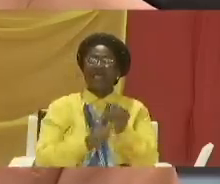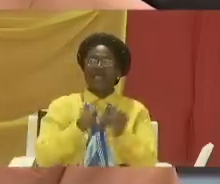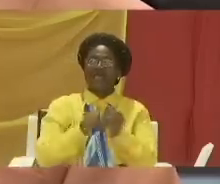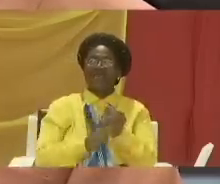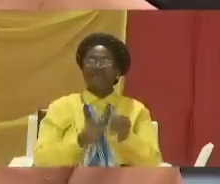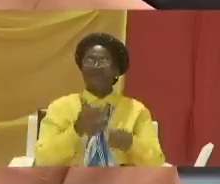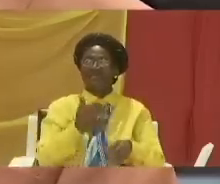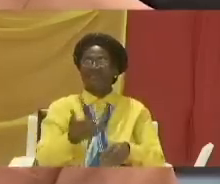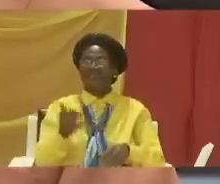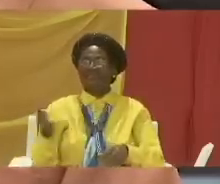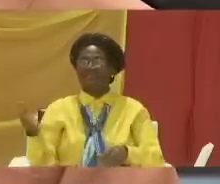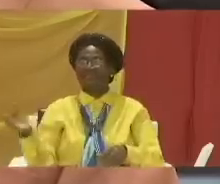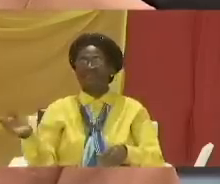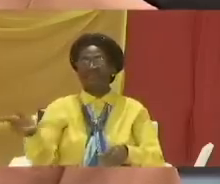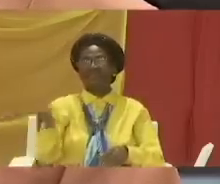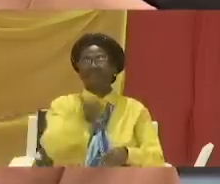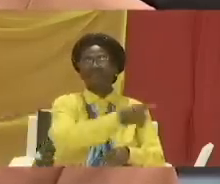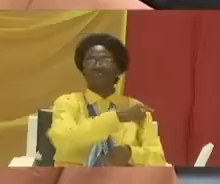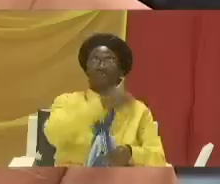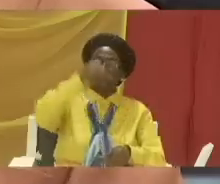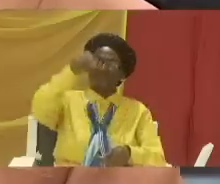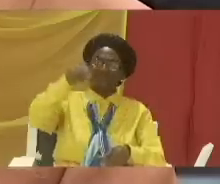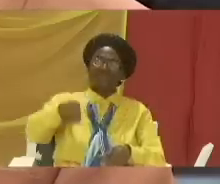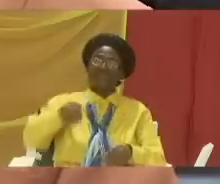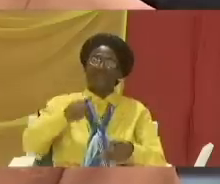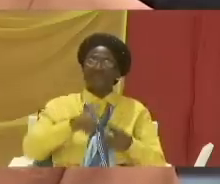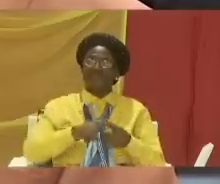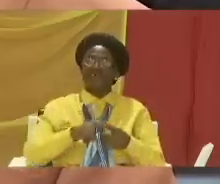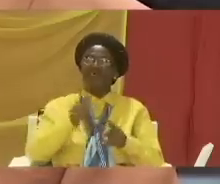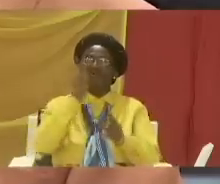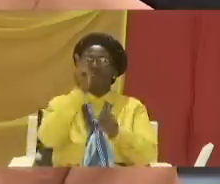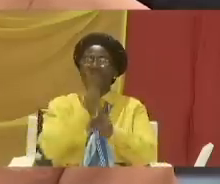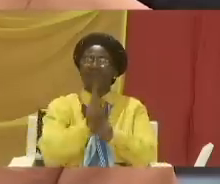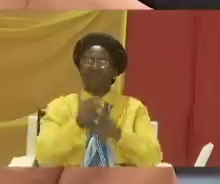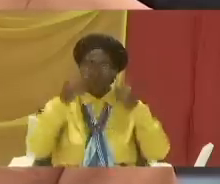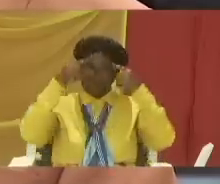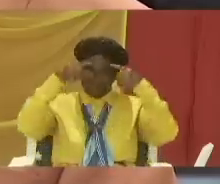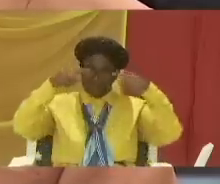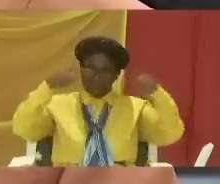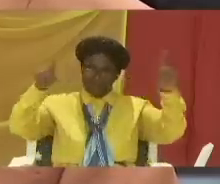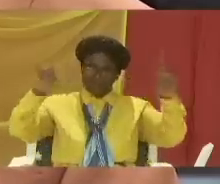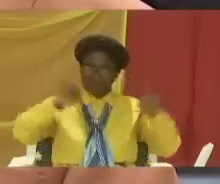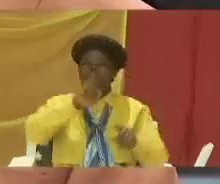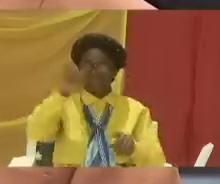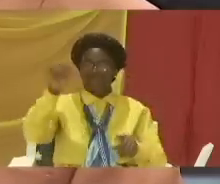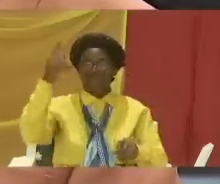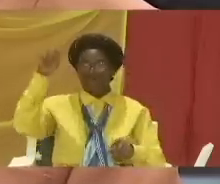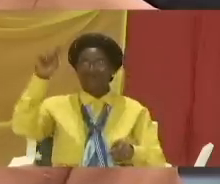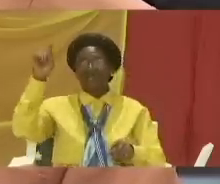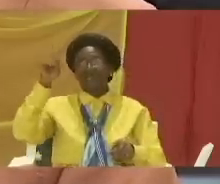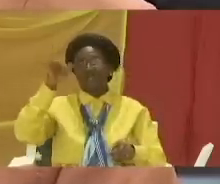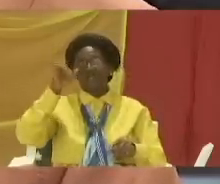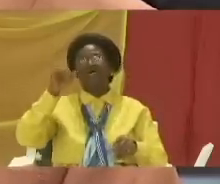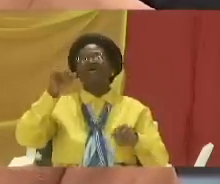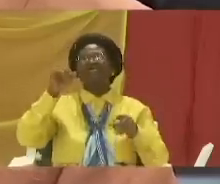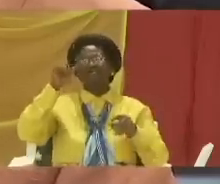everything you need to keep succeeding for the rest of your life, receive it tonight.